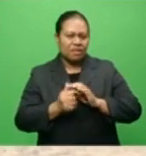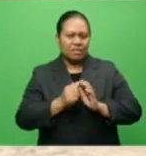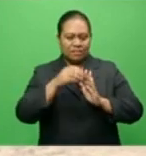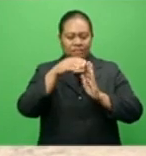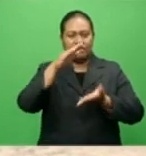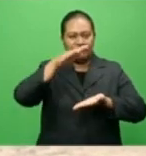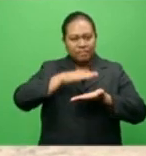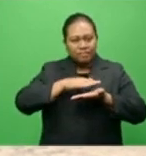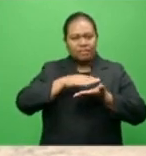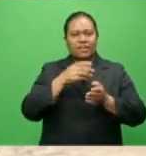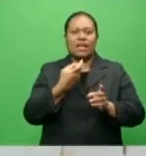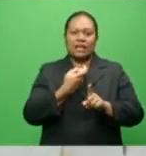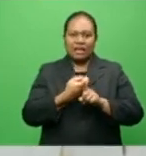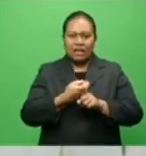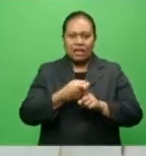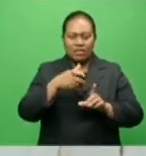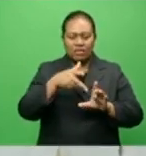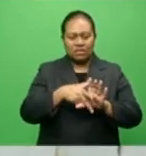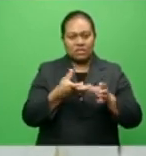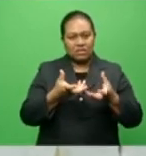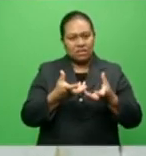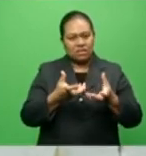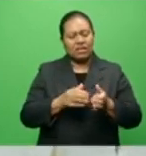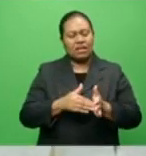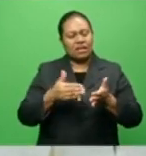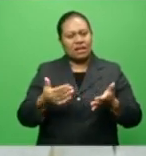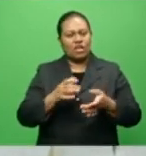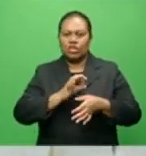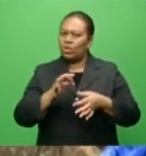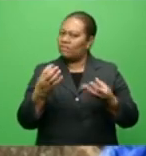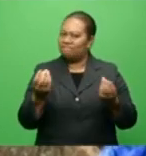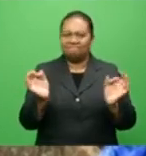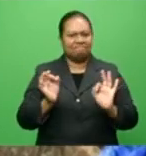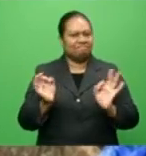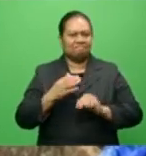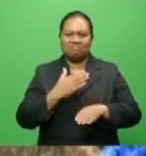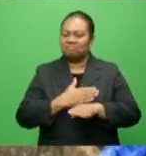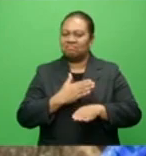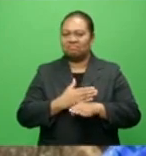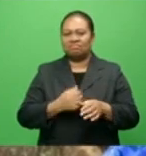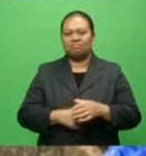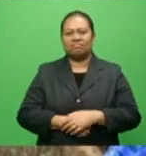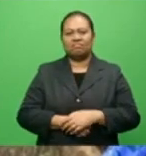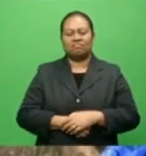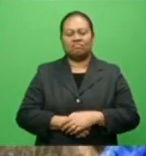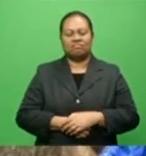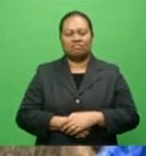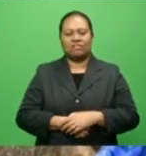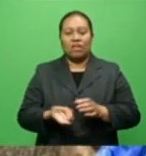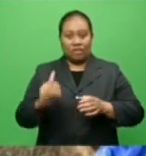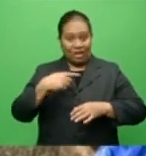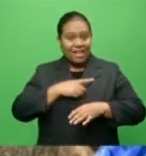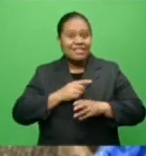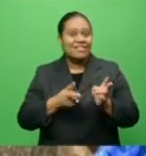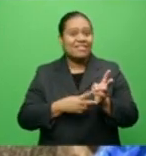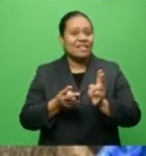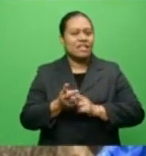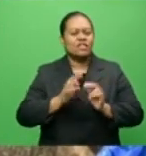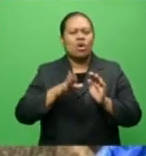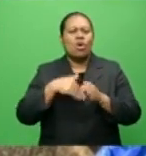were reductions in the prices of petrol and premix. Koroi Tandolala reports. Kerosene sees the biggest jump, increasing